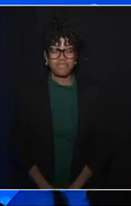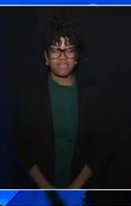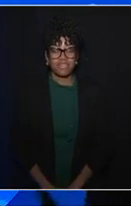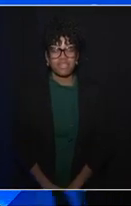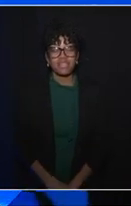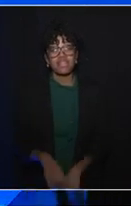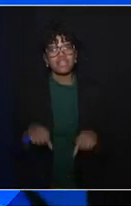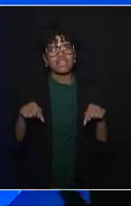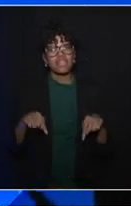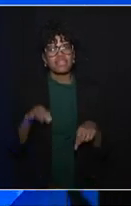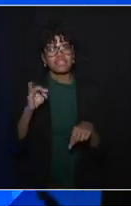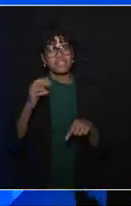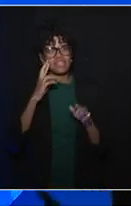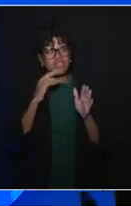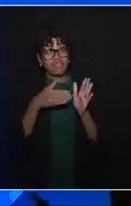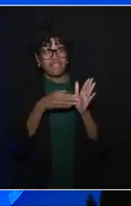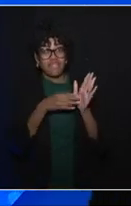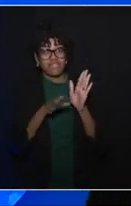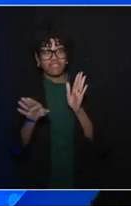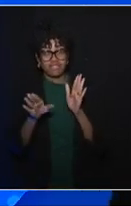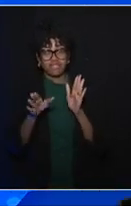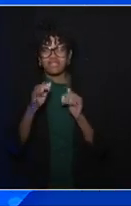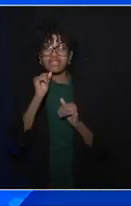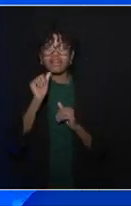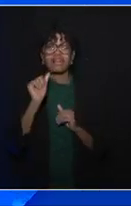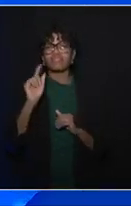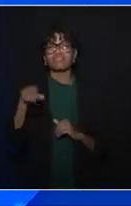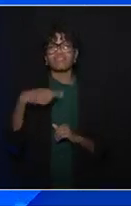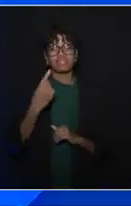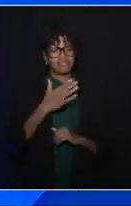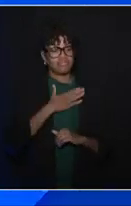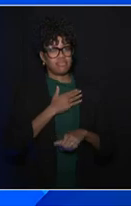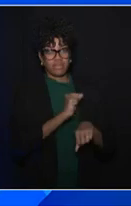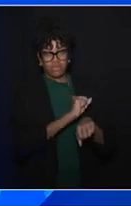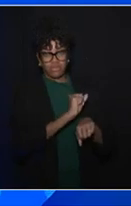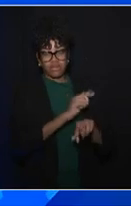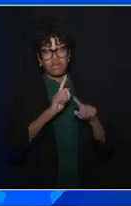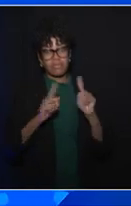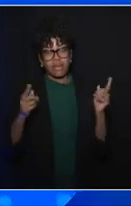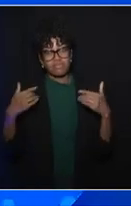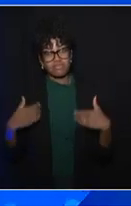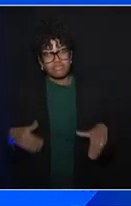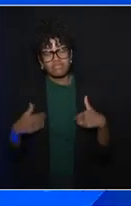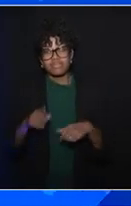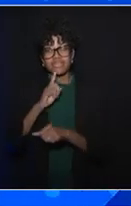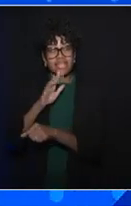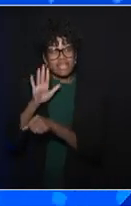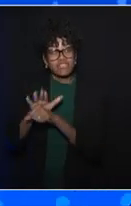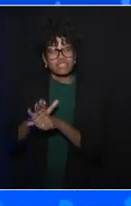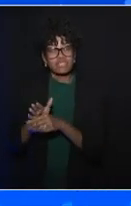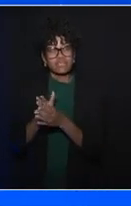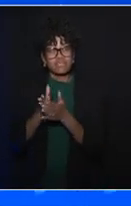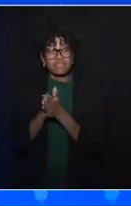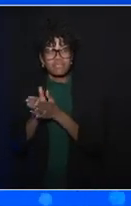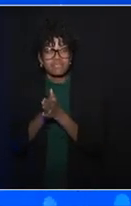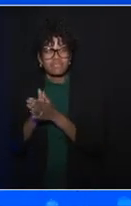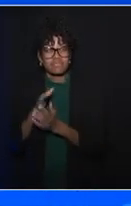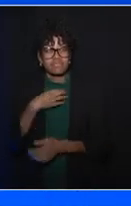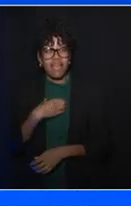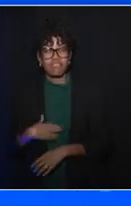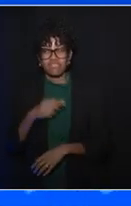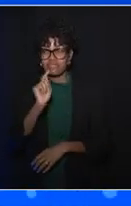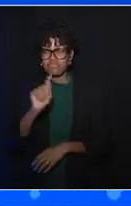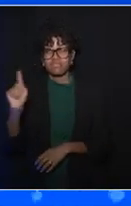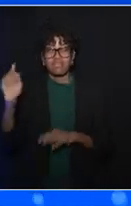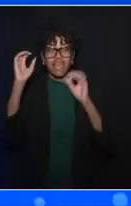This is a reflection not just of my work, but of the dedication and passion of educators across